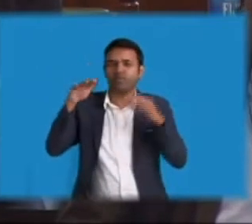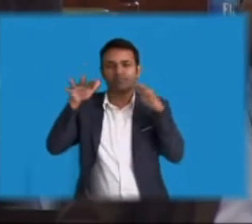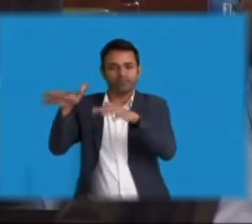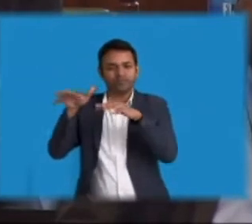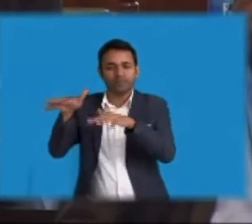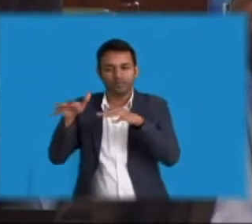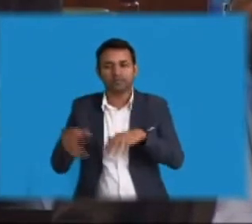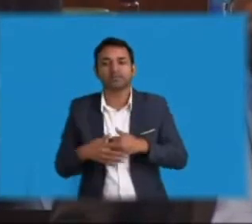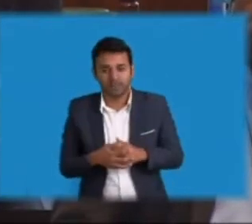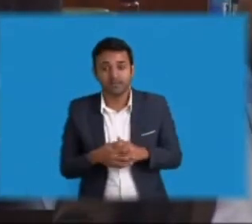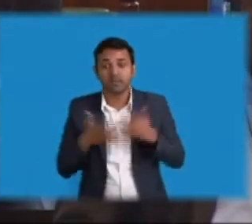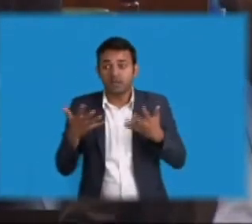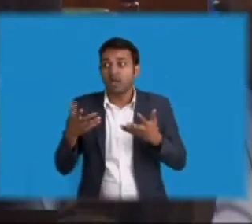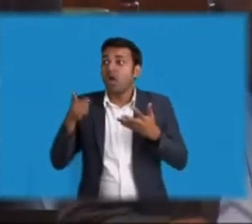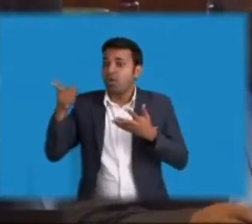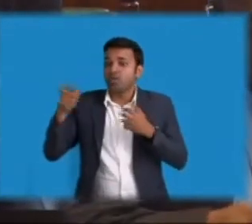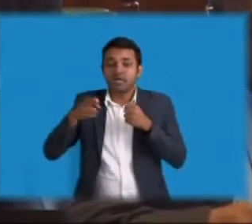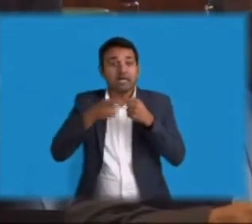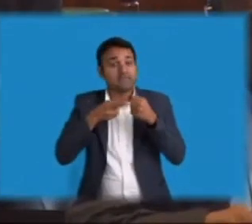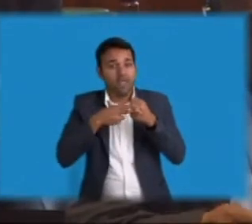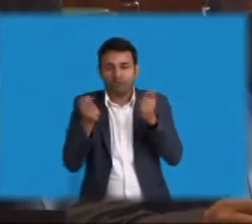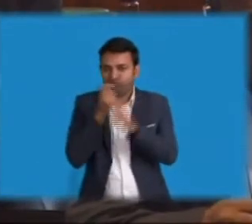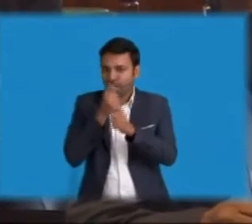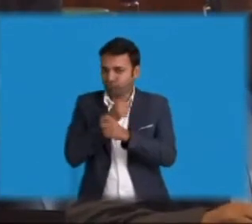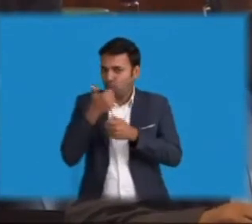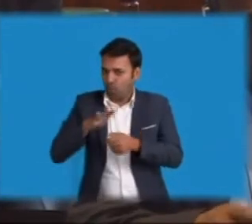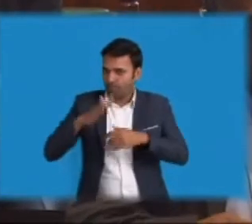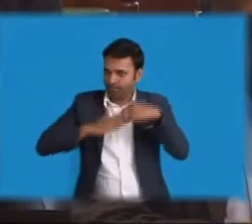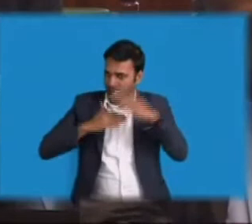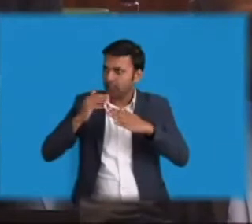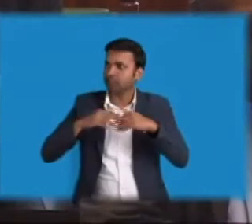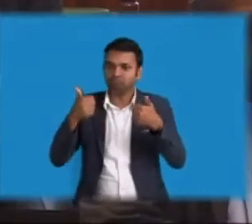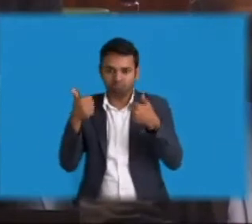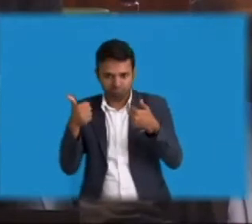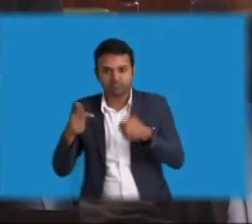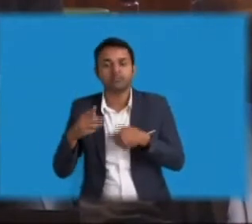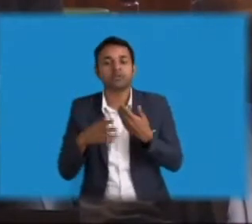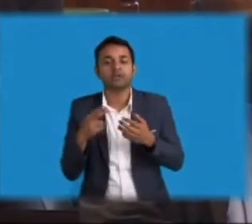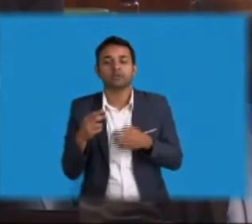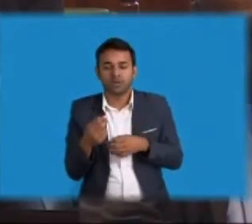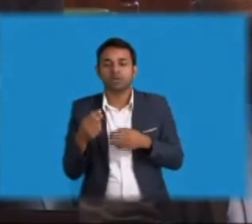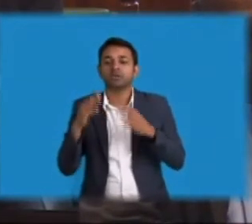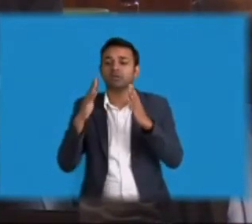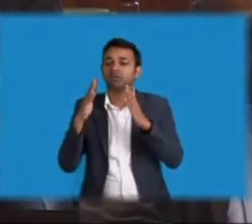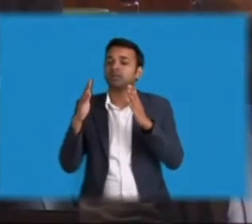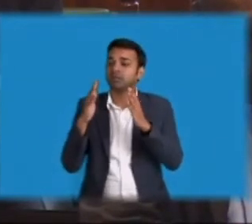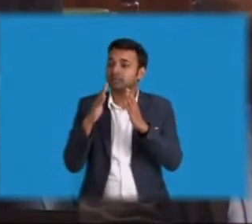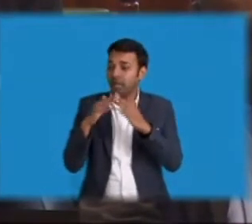is a significant international partnership for Suva City Council, and more projects are planned with Guangdong